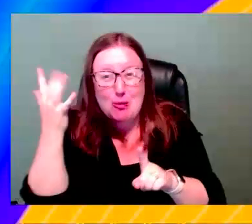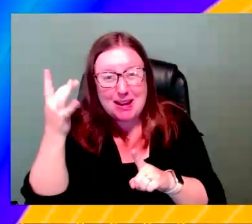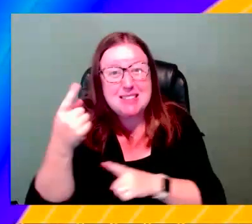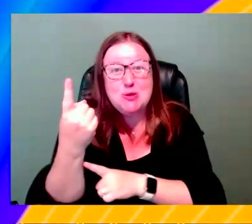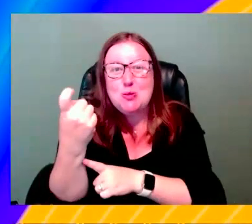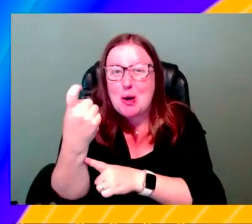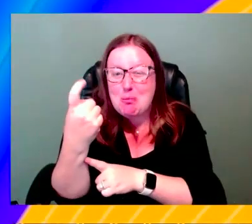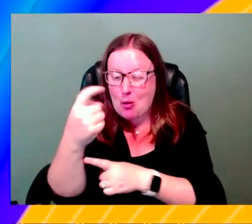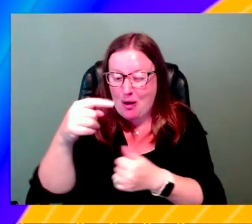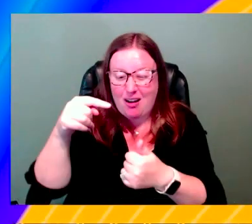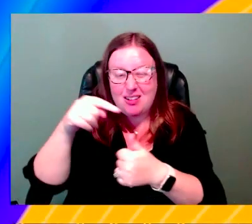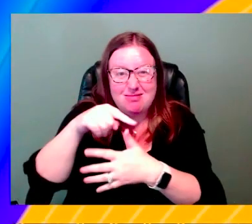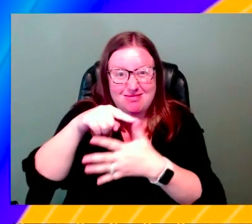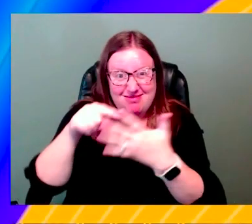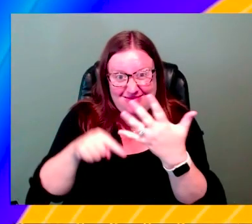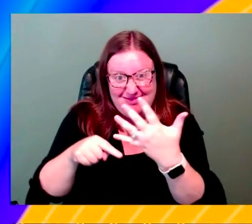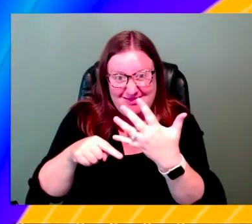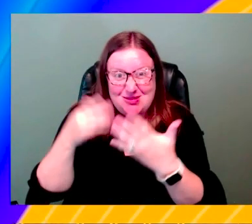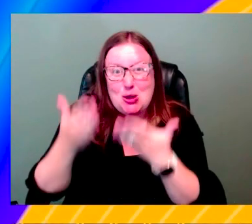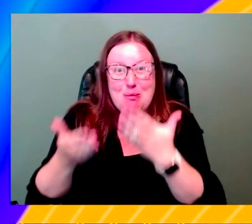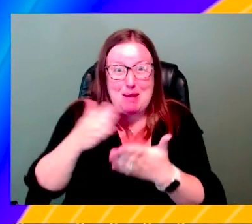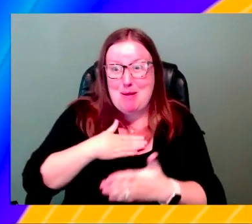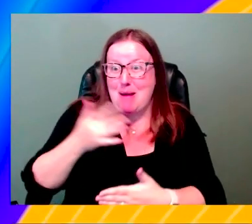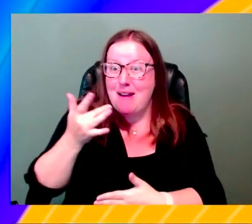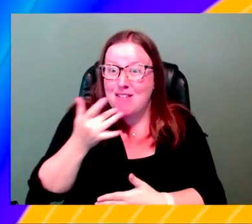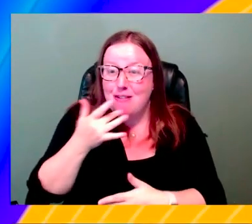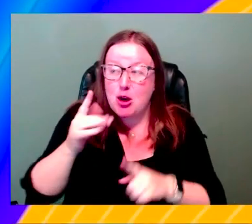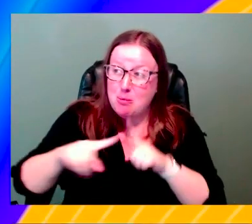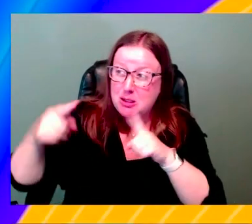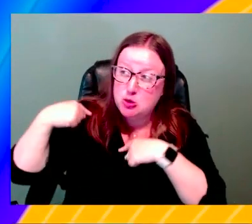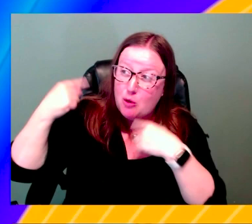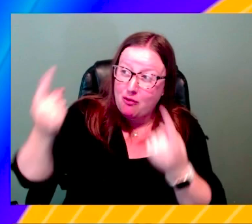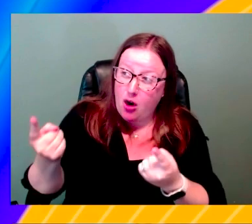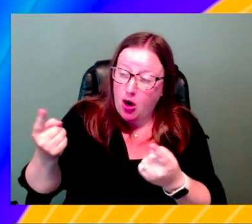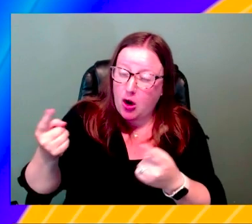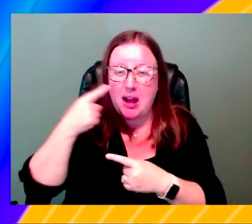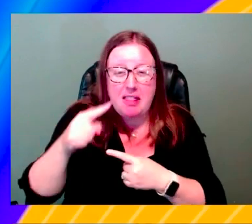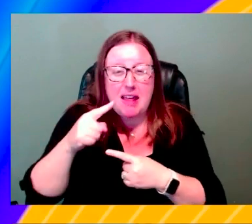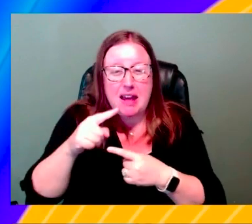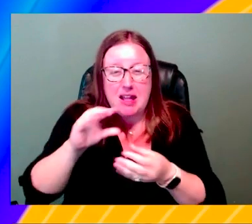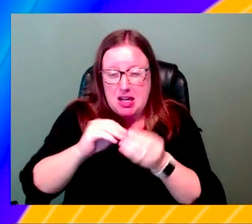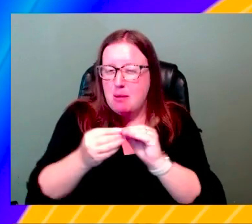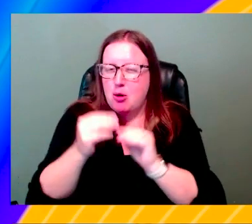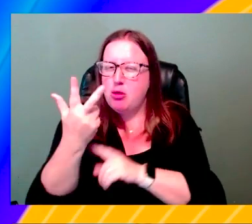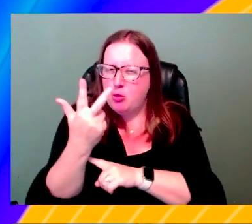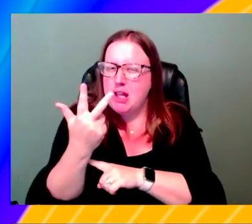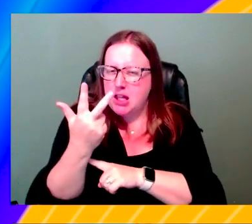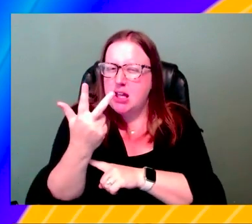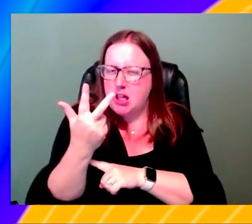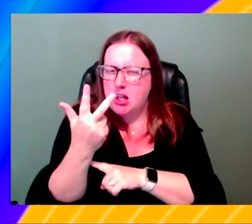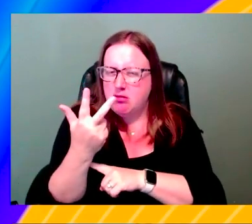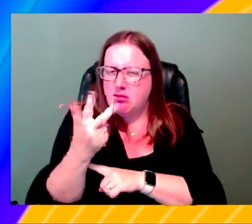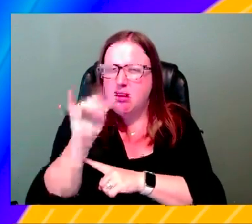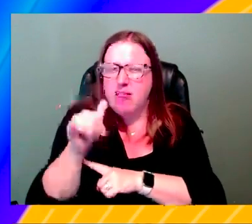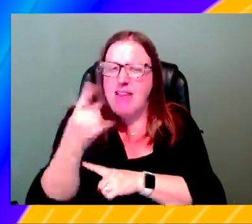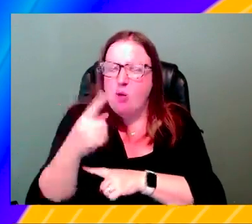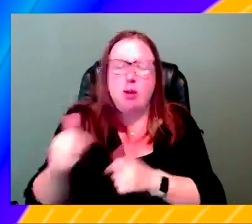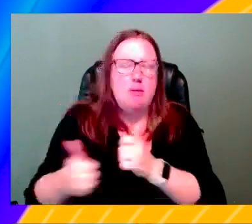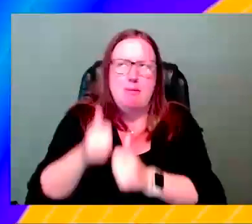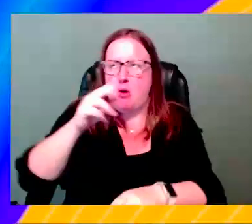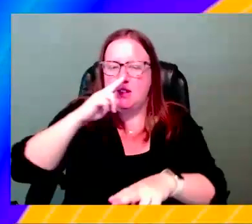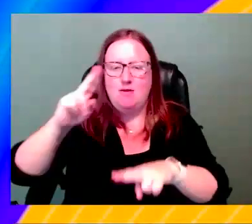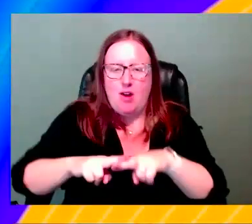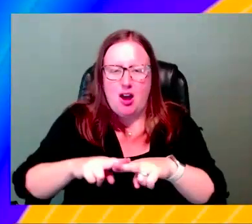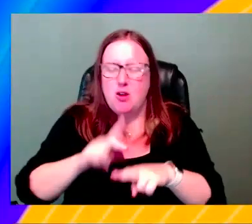Friday. So that one might be my favorite. But so far, I think episode 3 was the one I had the most fun with. We did a really